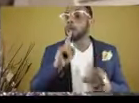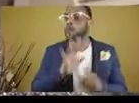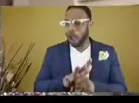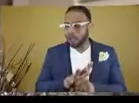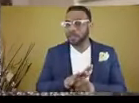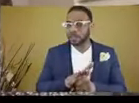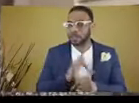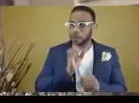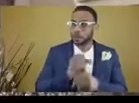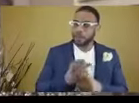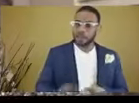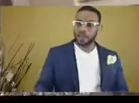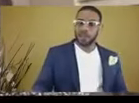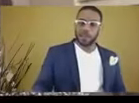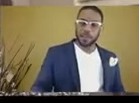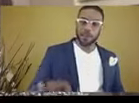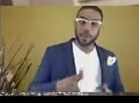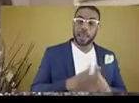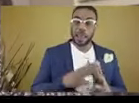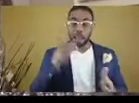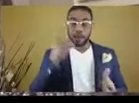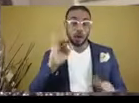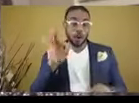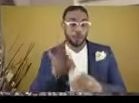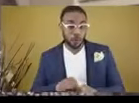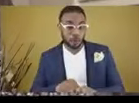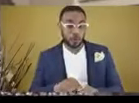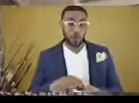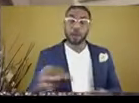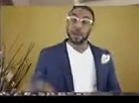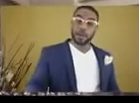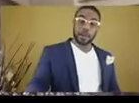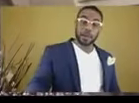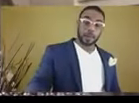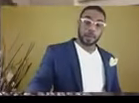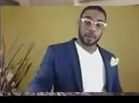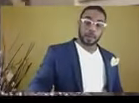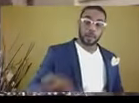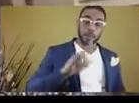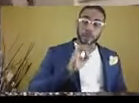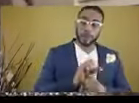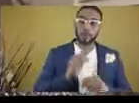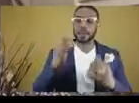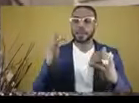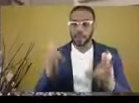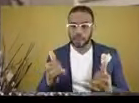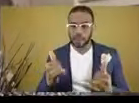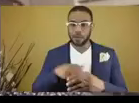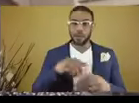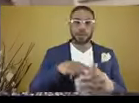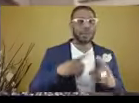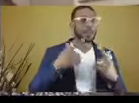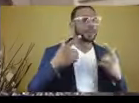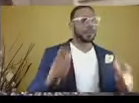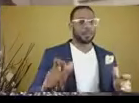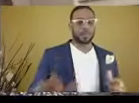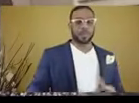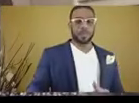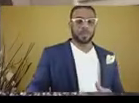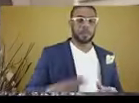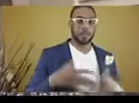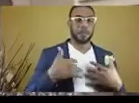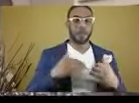were made when asking for our votes. And we are definitely now in the sort of build back